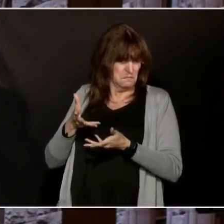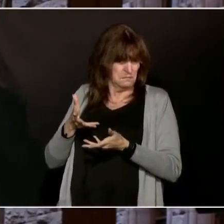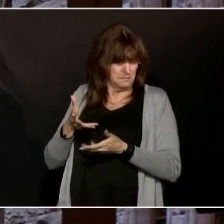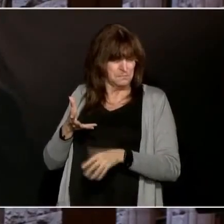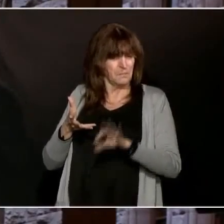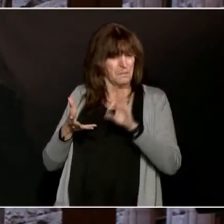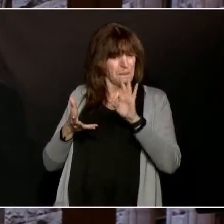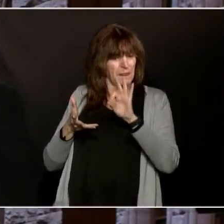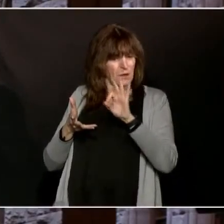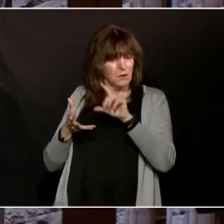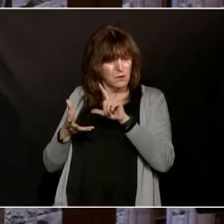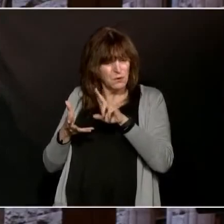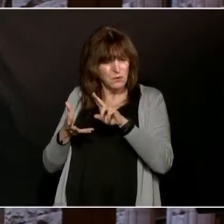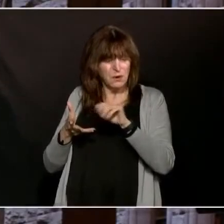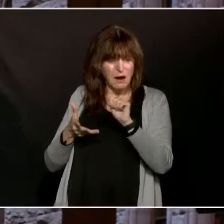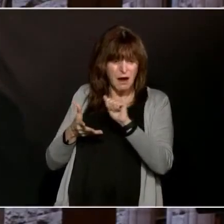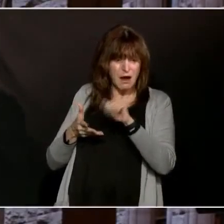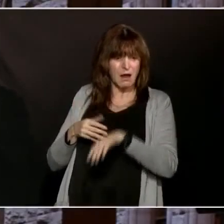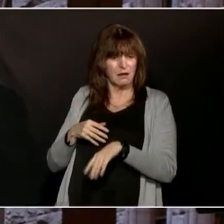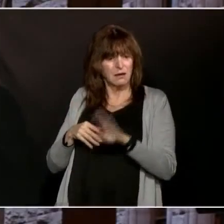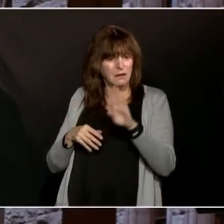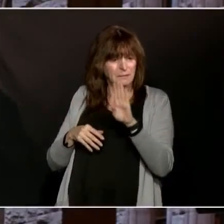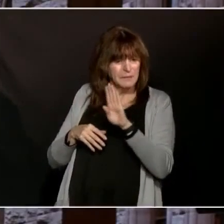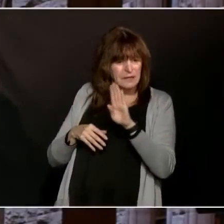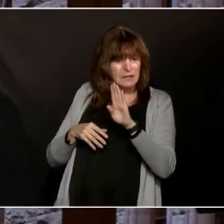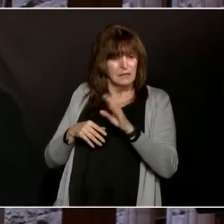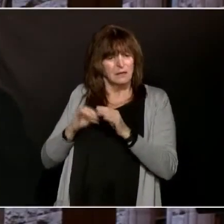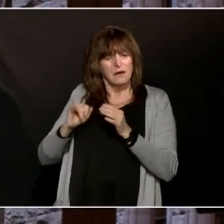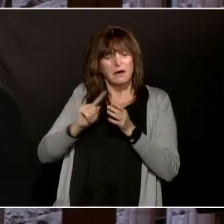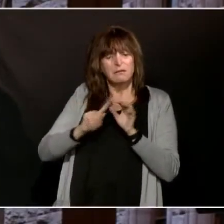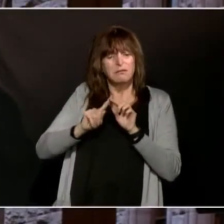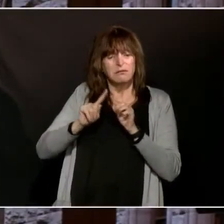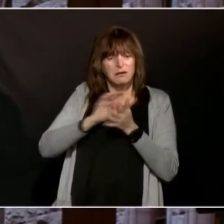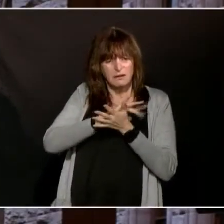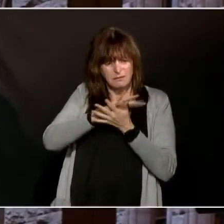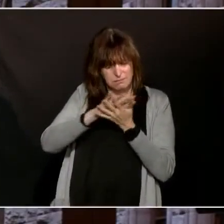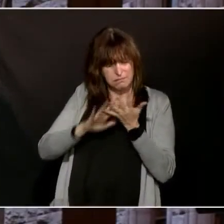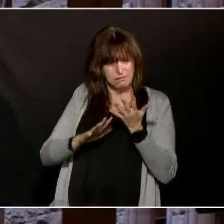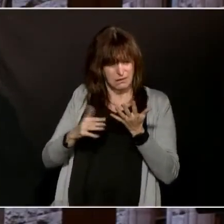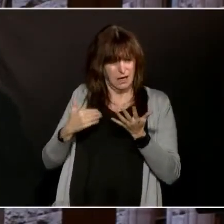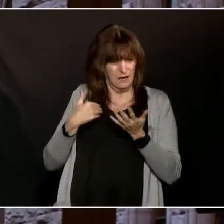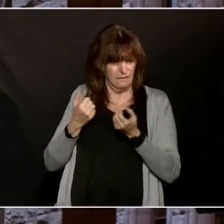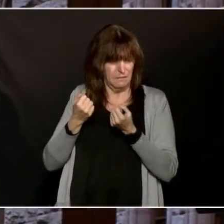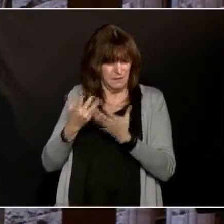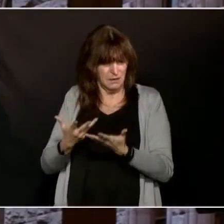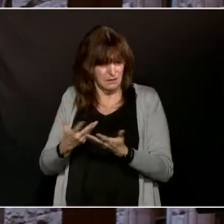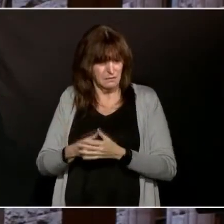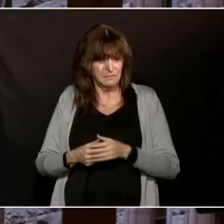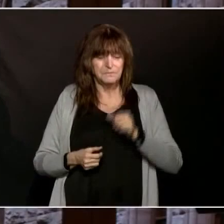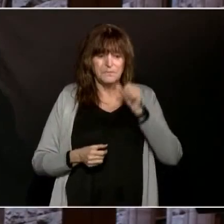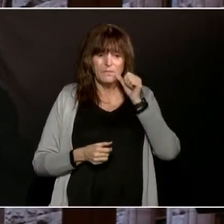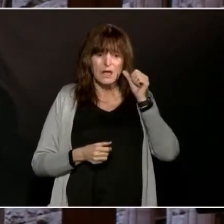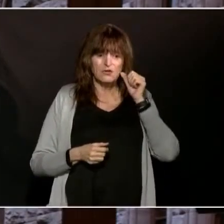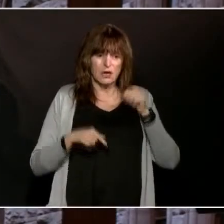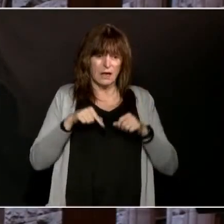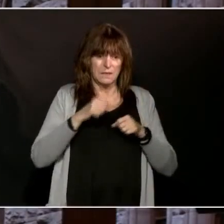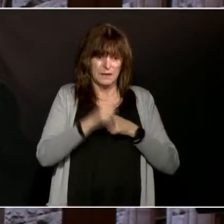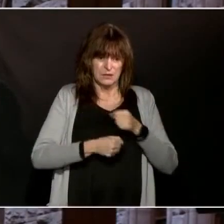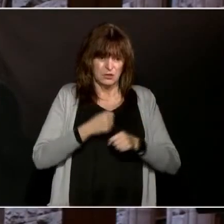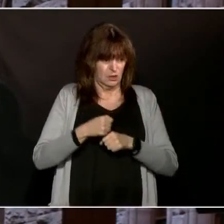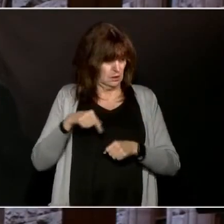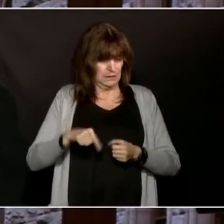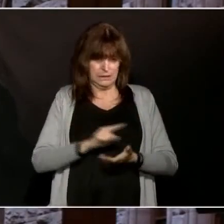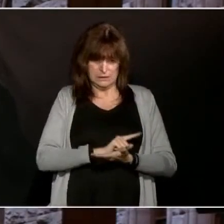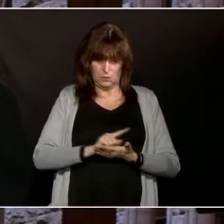B, parainfluenza, lots of rhinovirus, everything. Again, I looked yesterday, across the line for the last week for A and